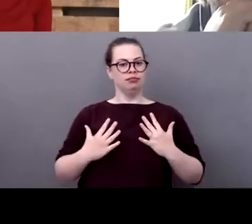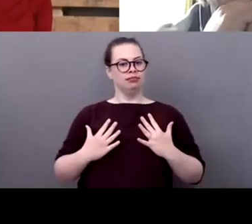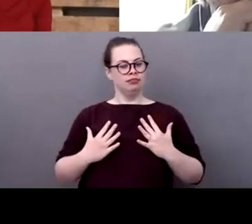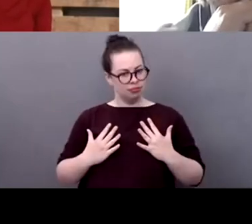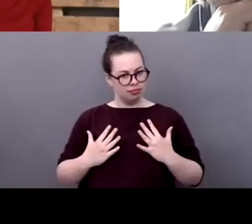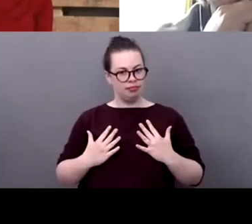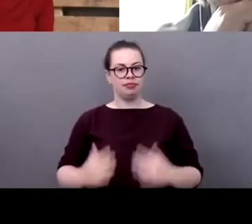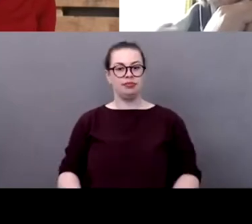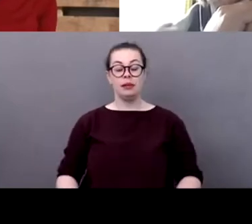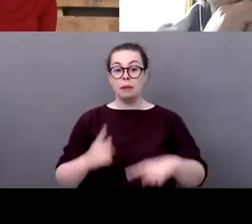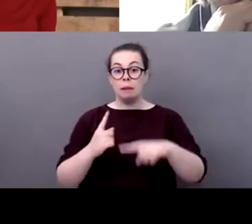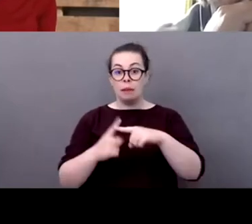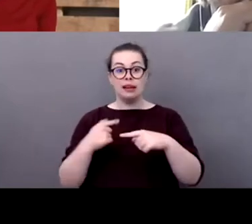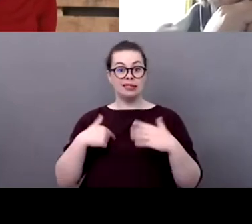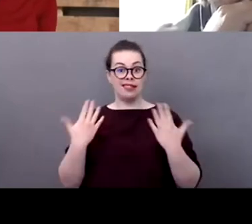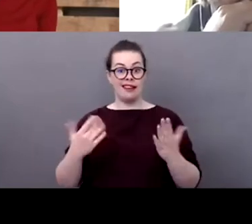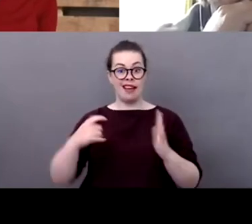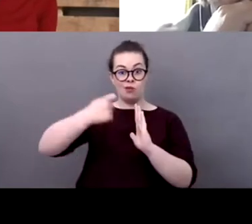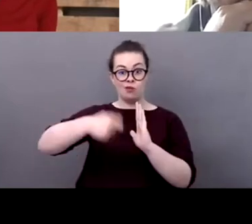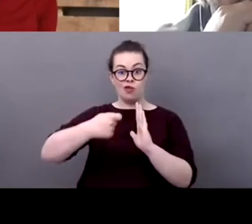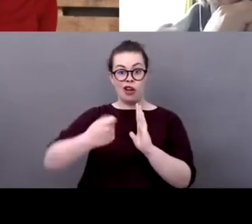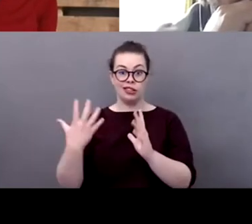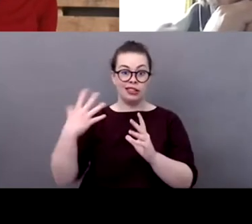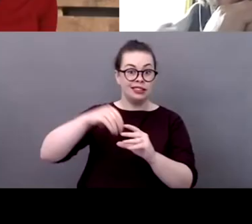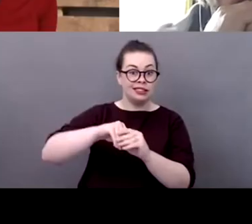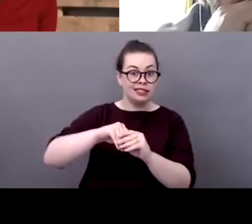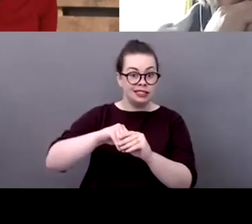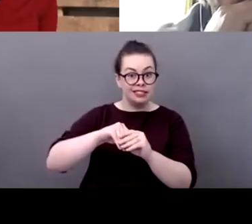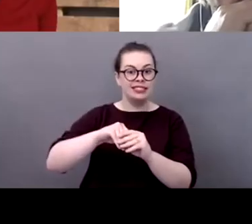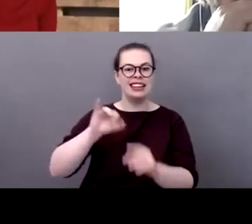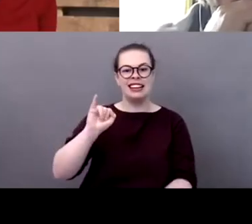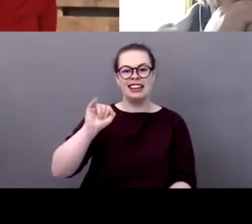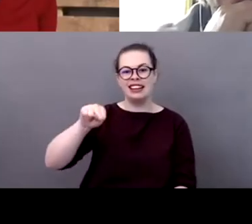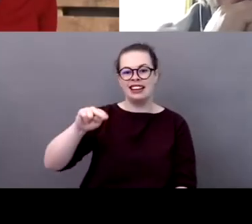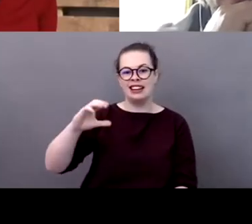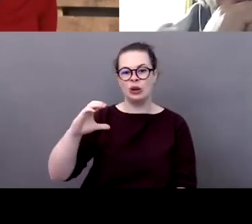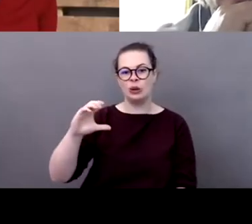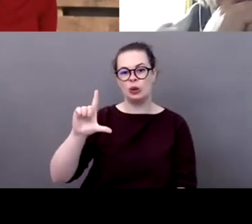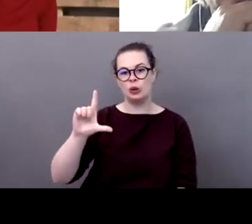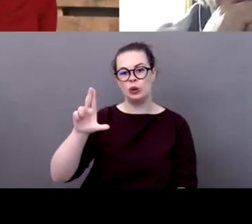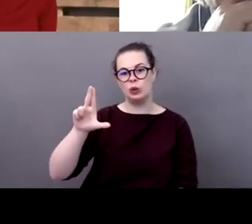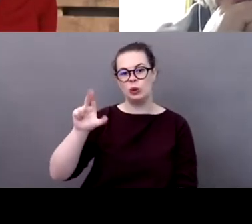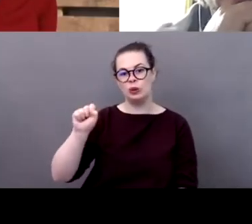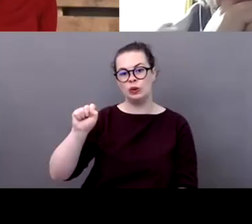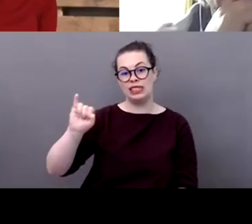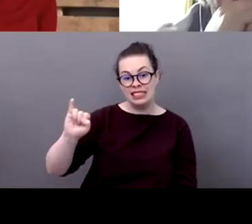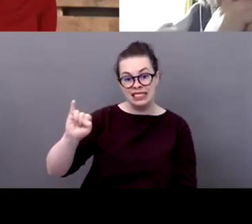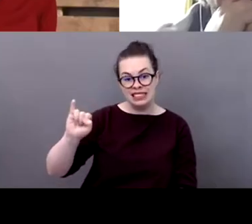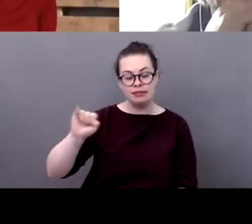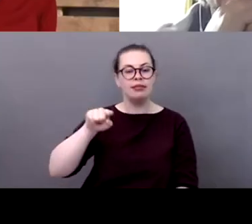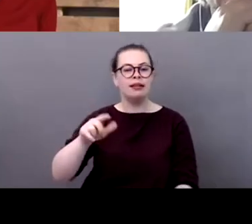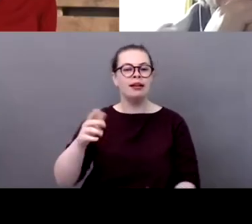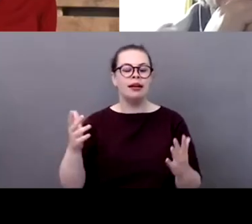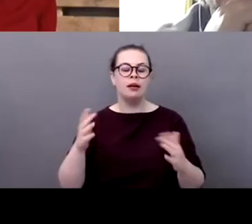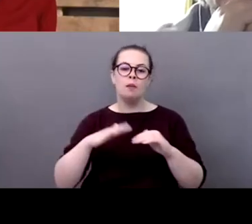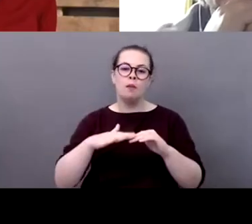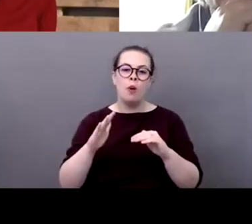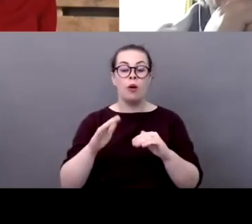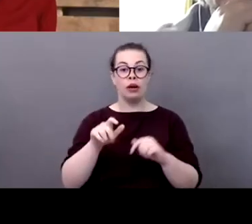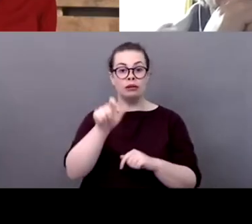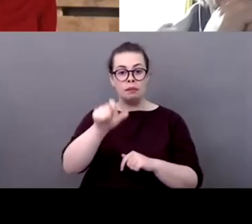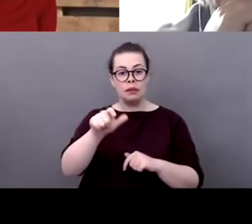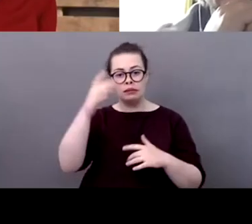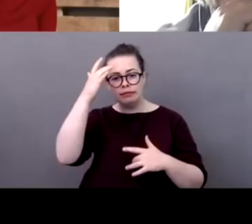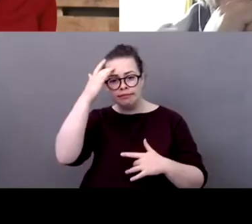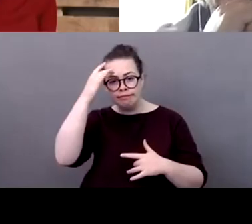project Inclusi. This is a research consortium of 7 organizations, mostly surf therapy foundations, and the aim is to foster